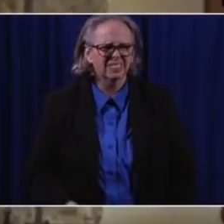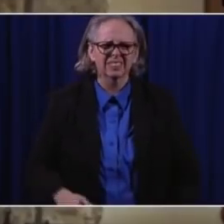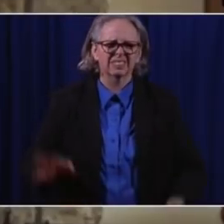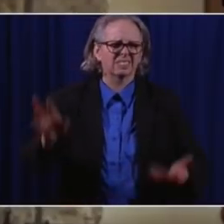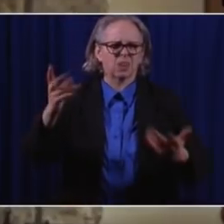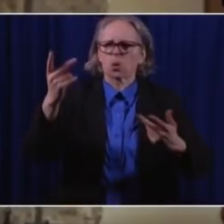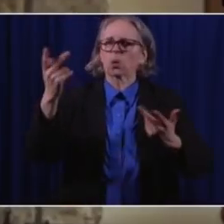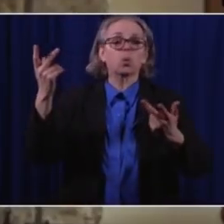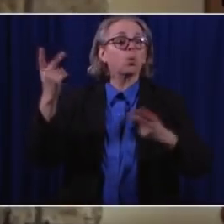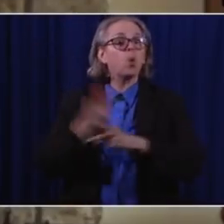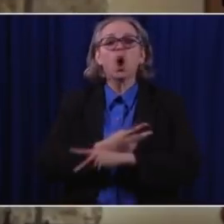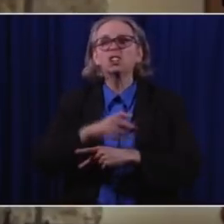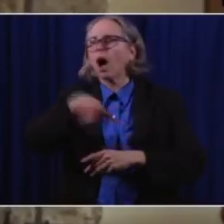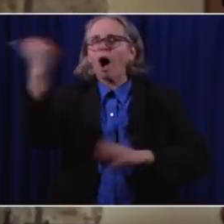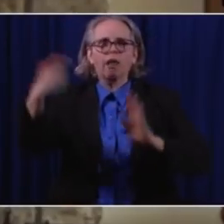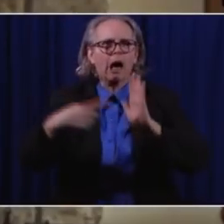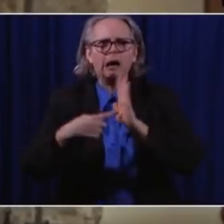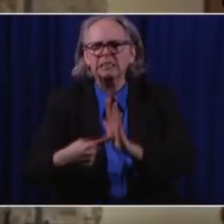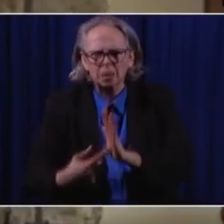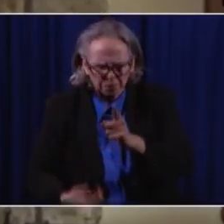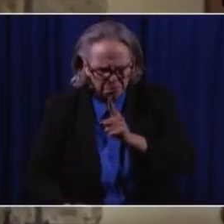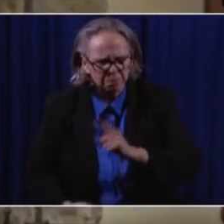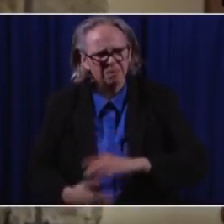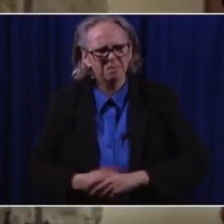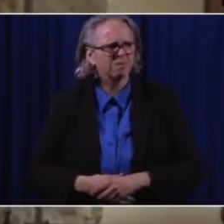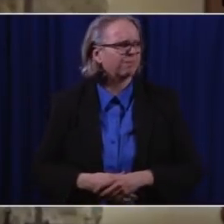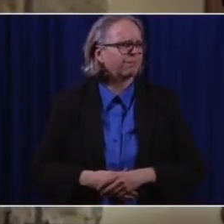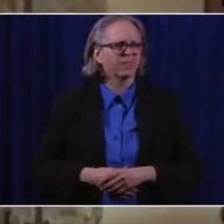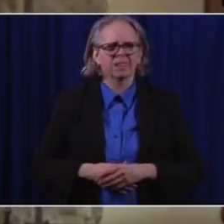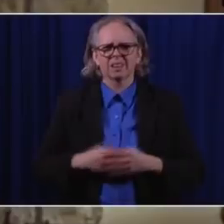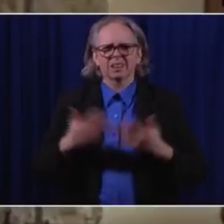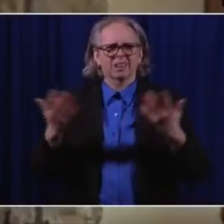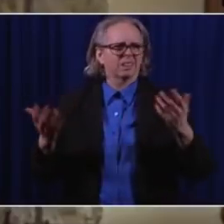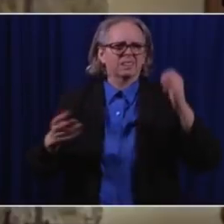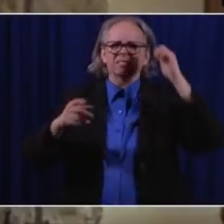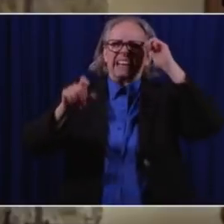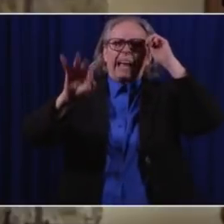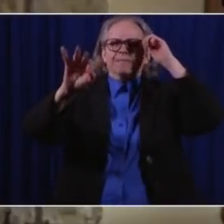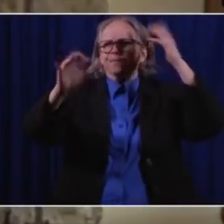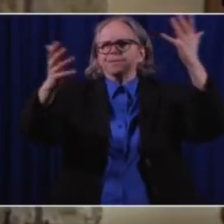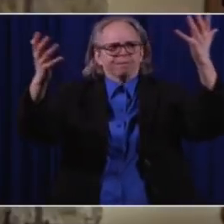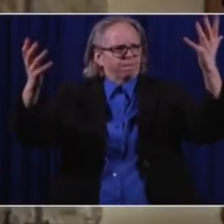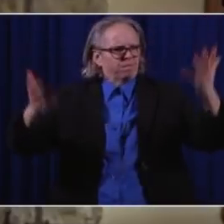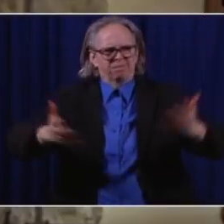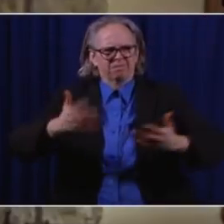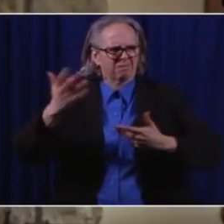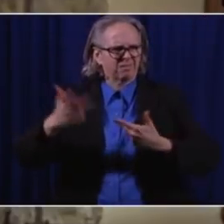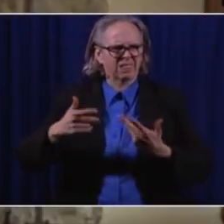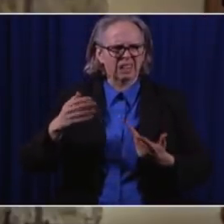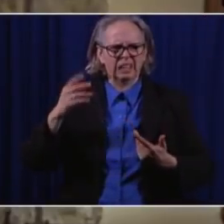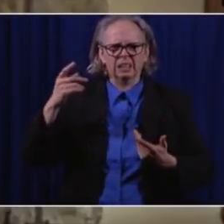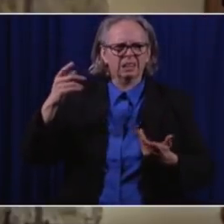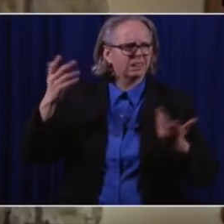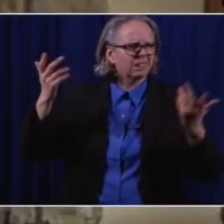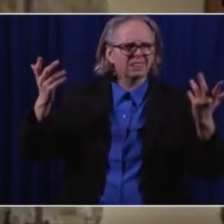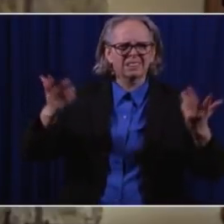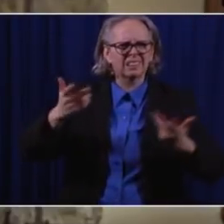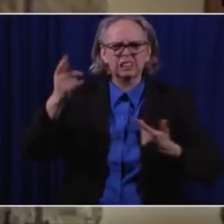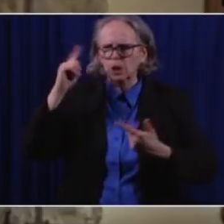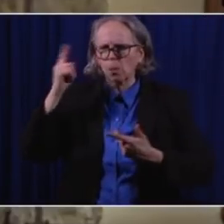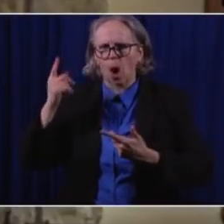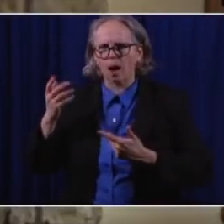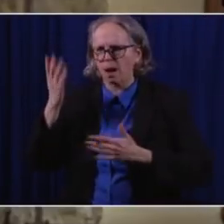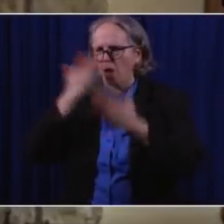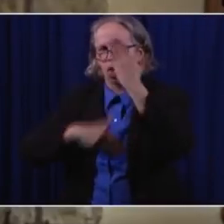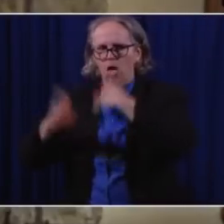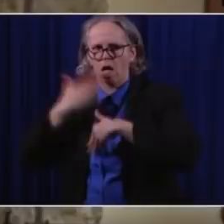country hostile to the United States smuggles a biological agent into our state and unleashes it on one of our military bases, let's say maybe Wright-Patterson